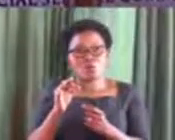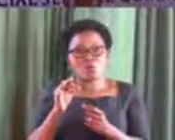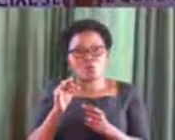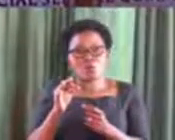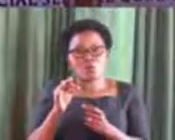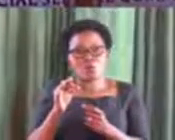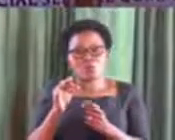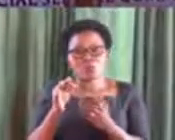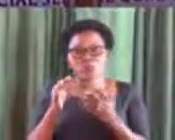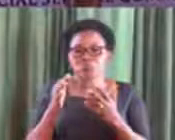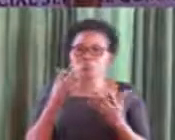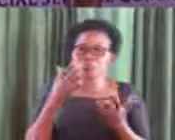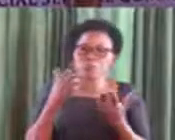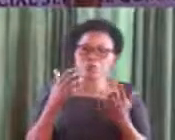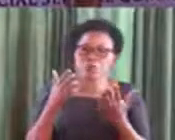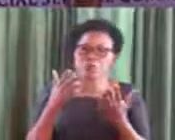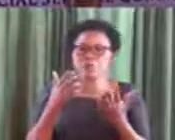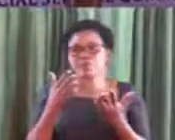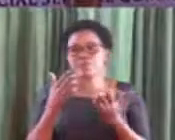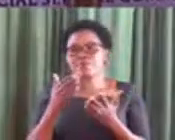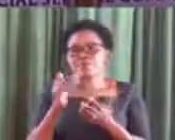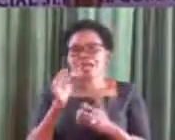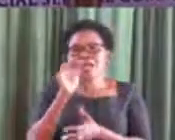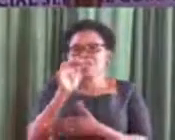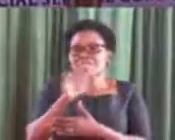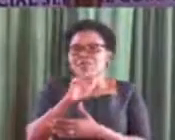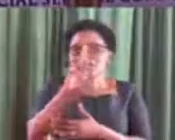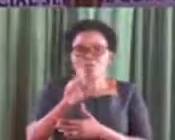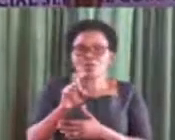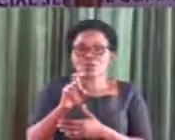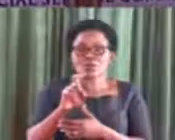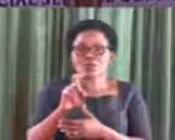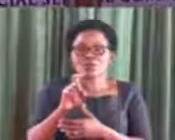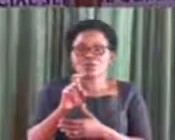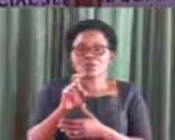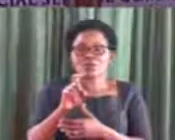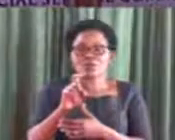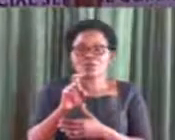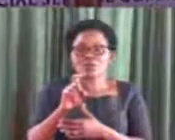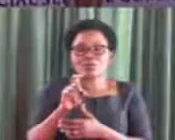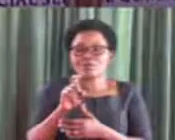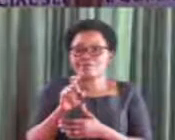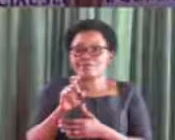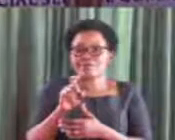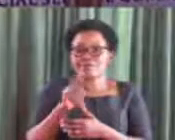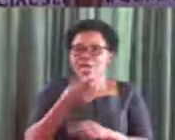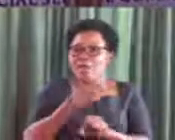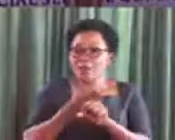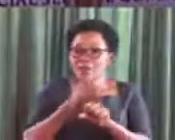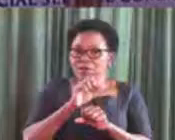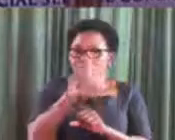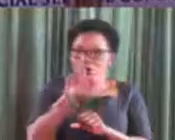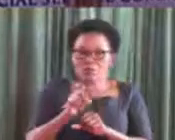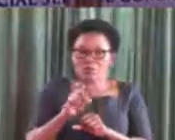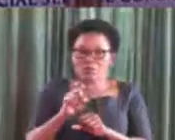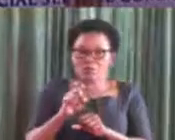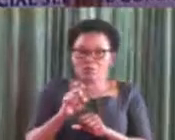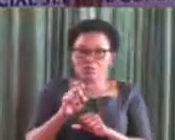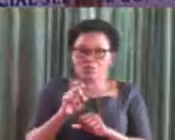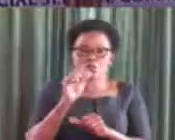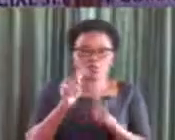a question. You have to come by way of a question which must be answered by a difficult question to